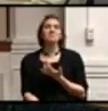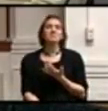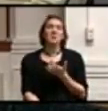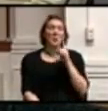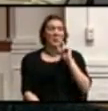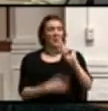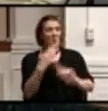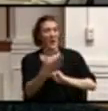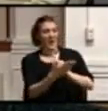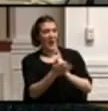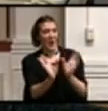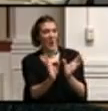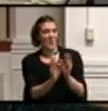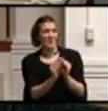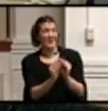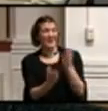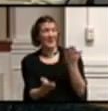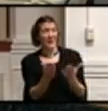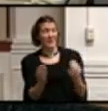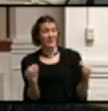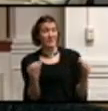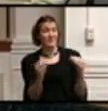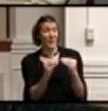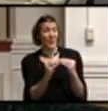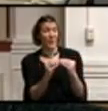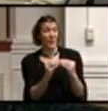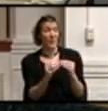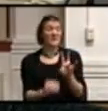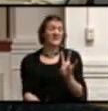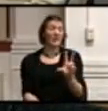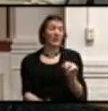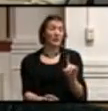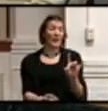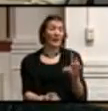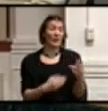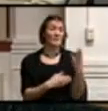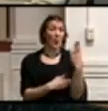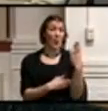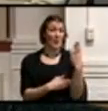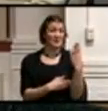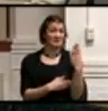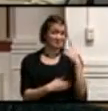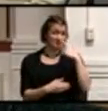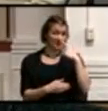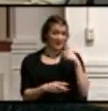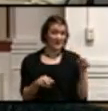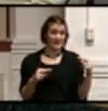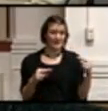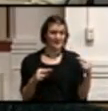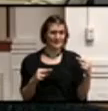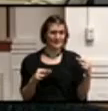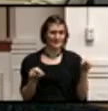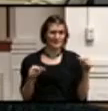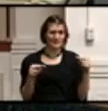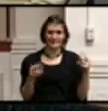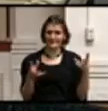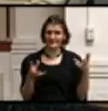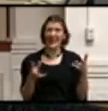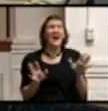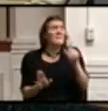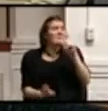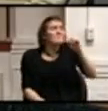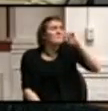hour meeting for starters, 7:30 to 8:30 in the morning. So I think it doesn't